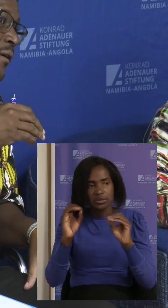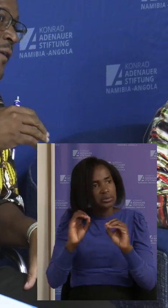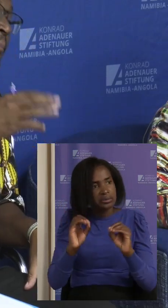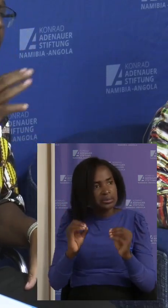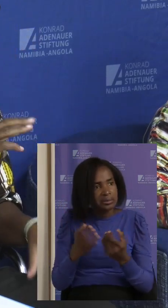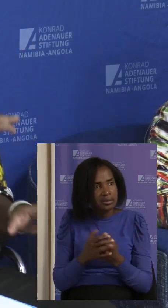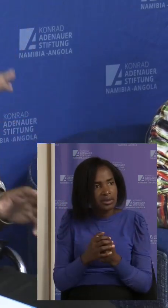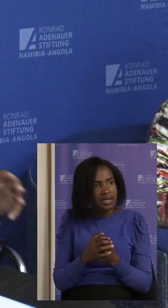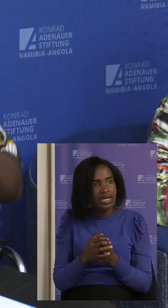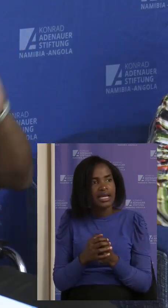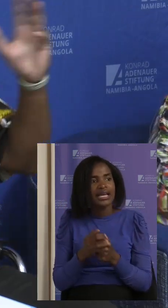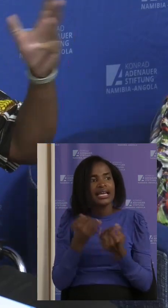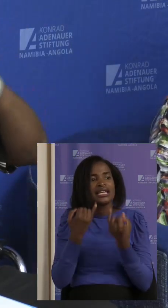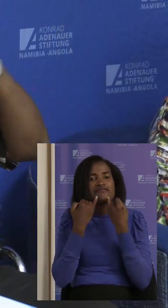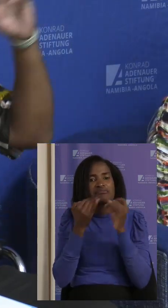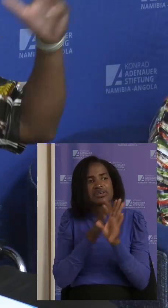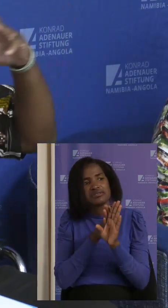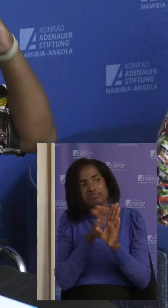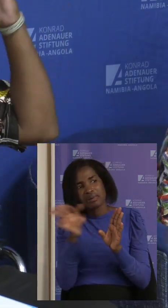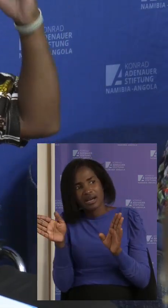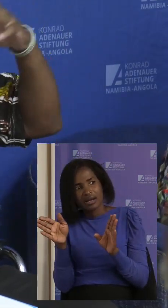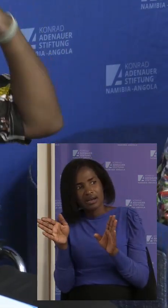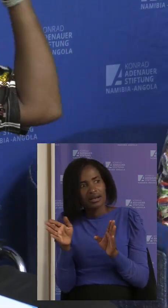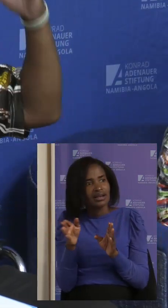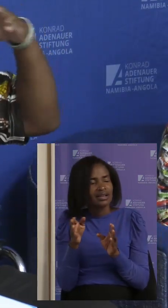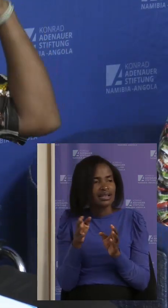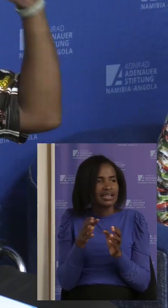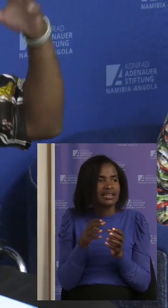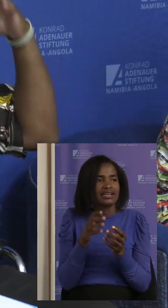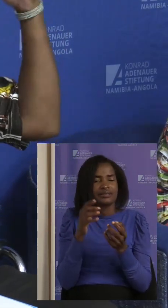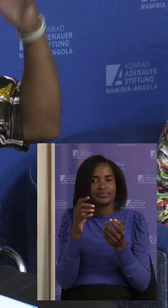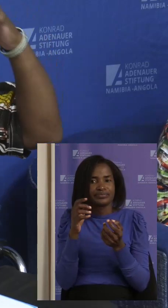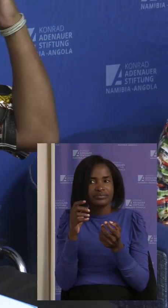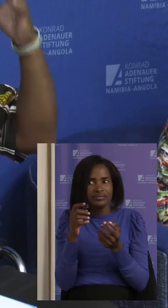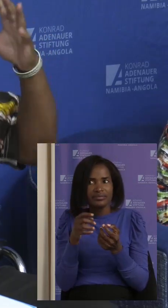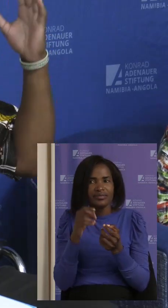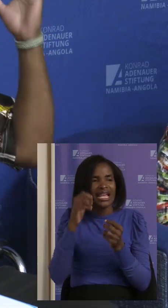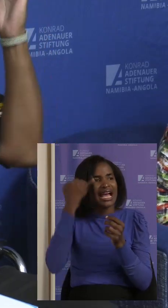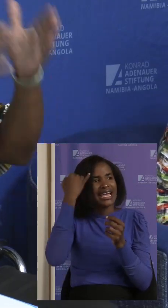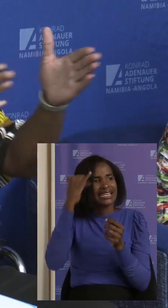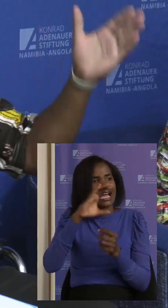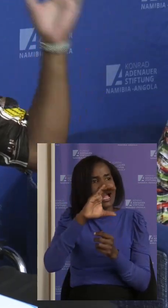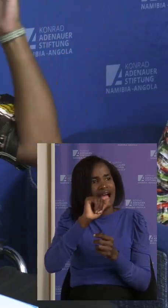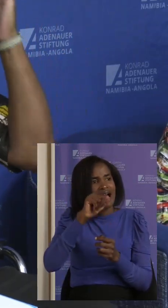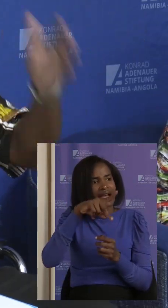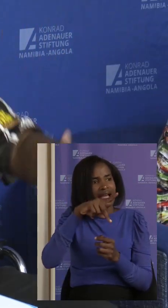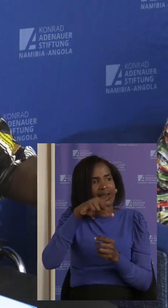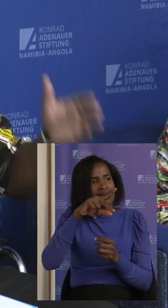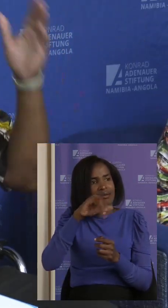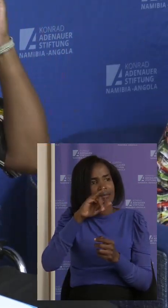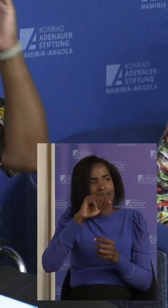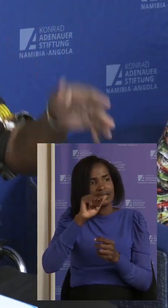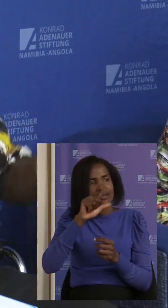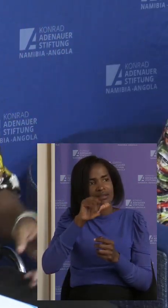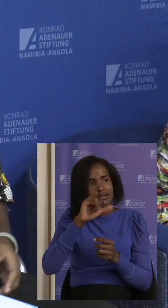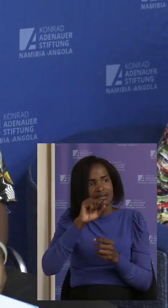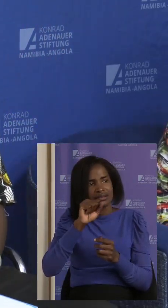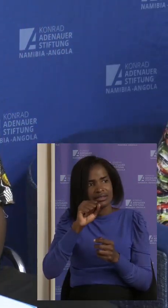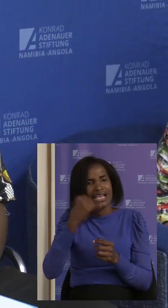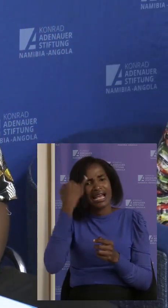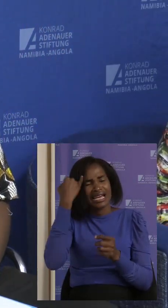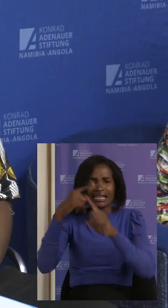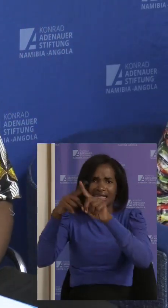They have been distorted in terms of introduction with the many capitalist, short-sighted ideas and all those kind of